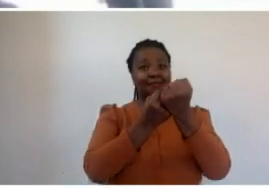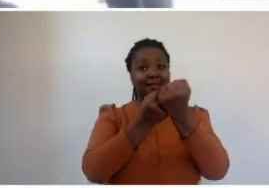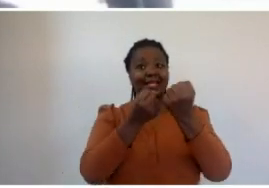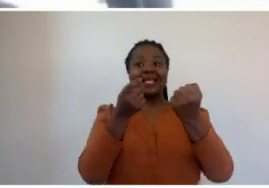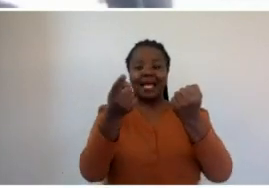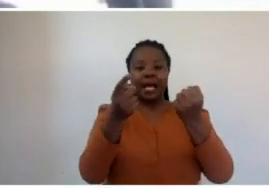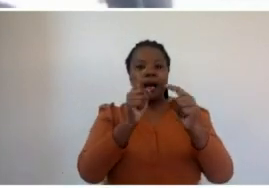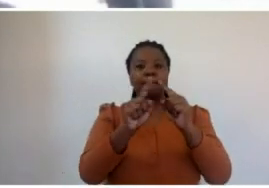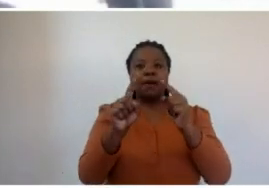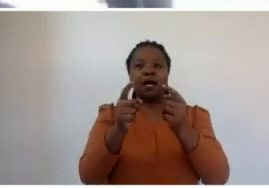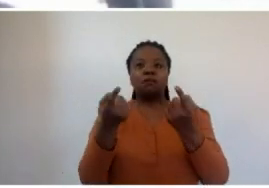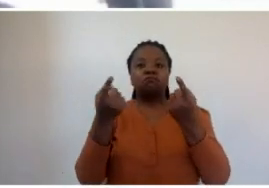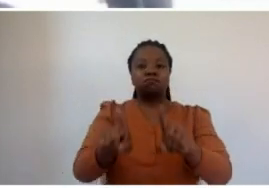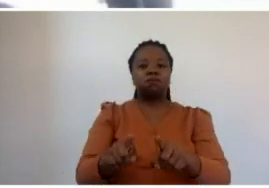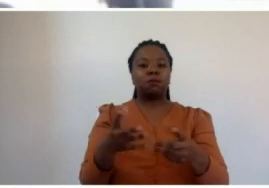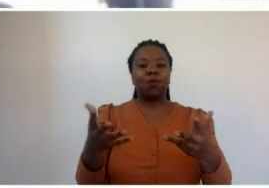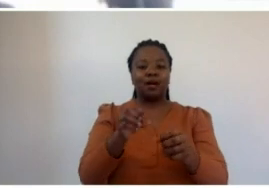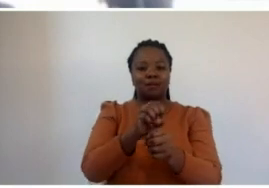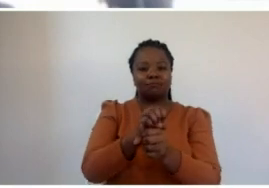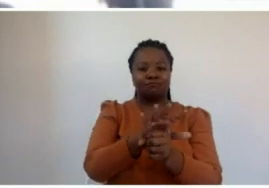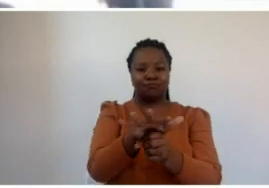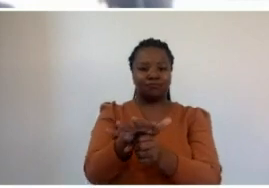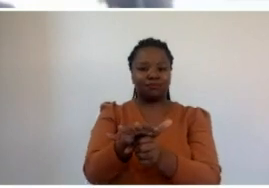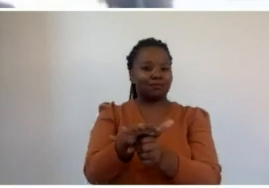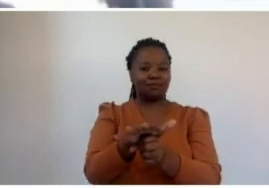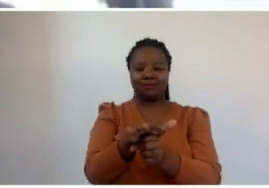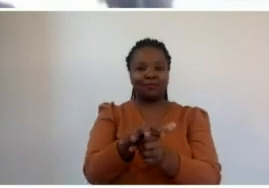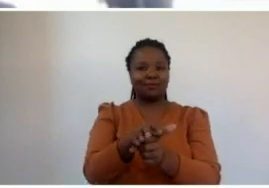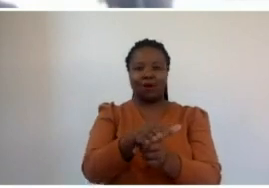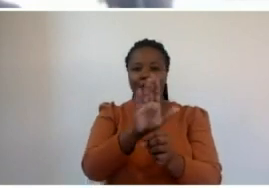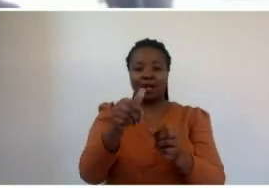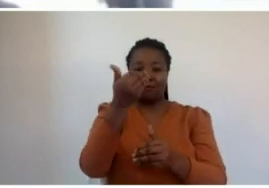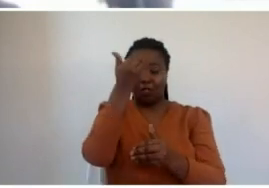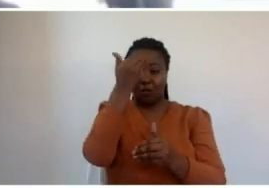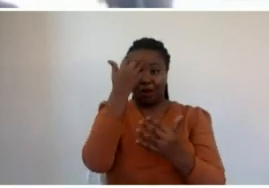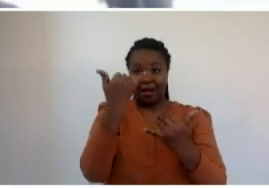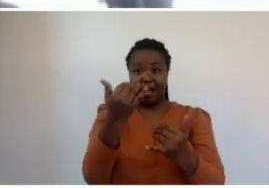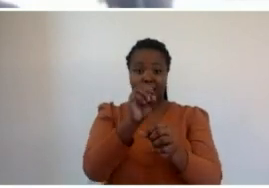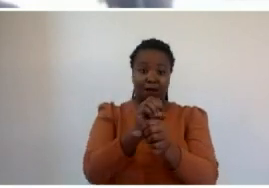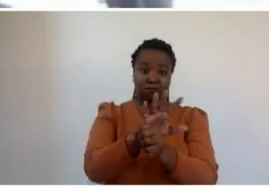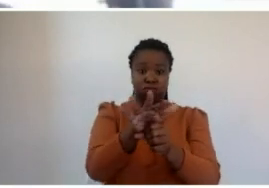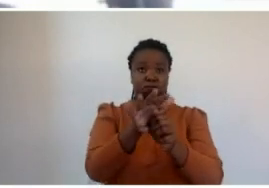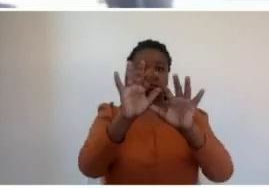happened then is that COVID-19 as a global epidemic